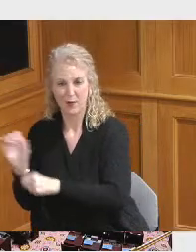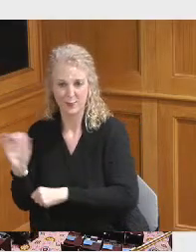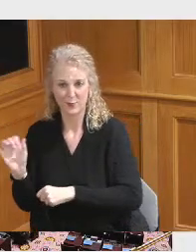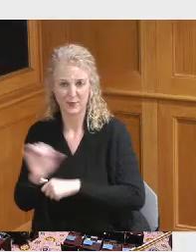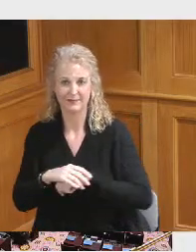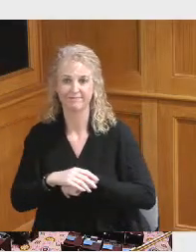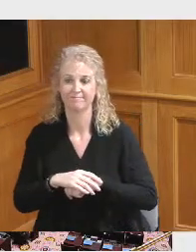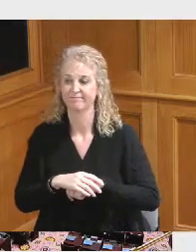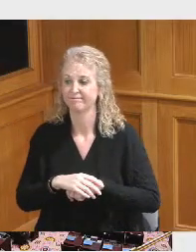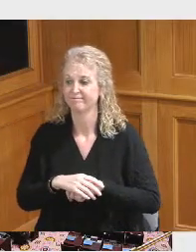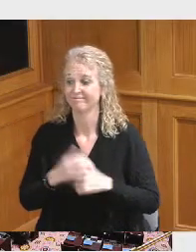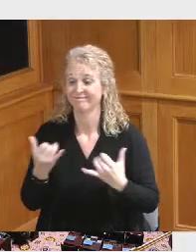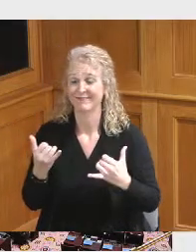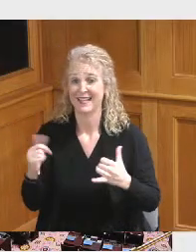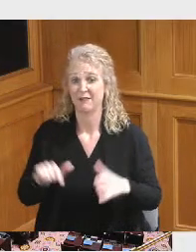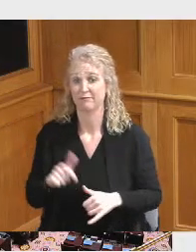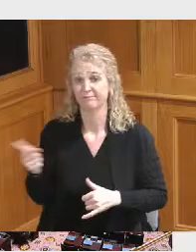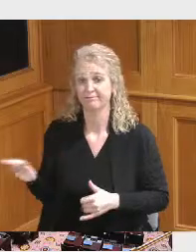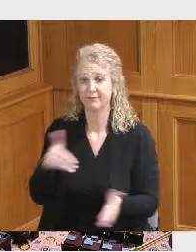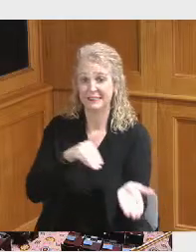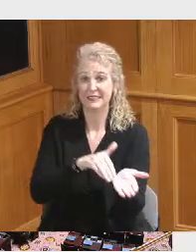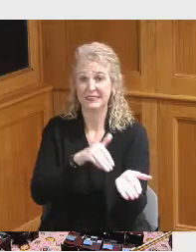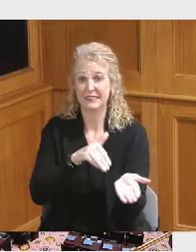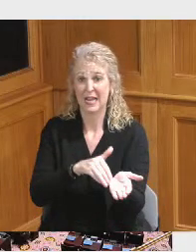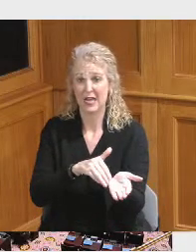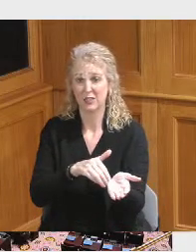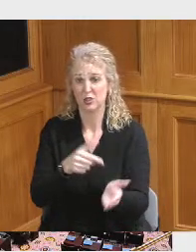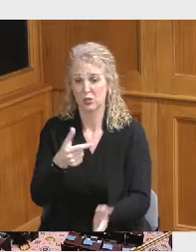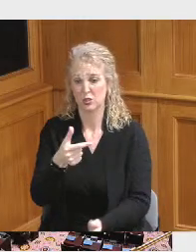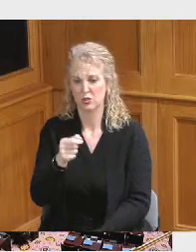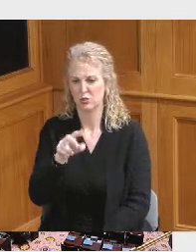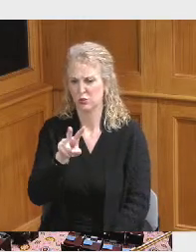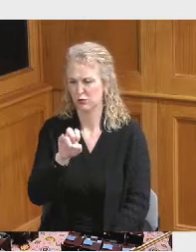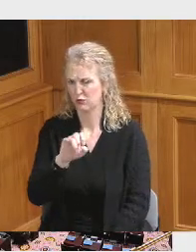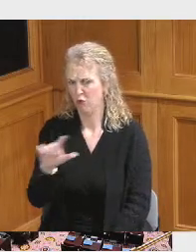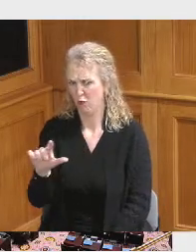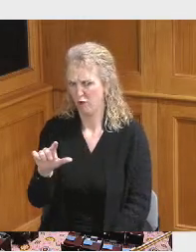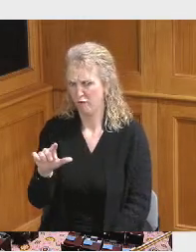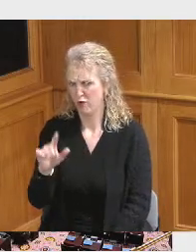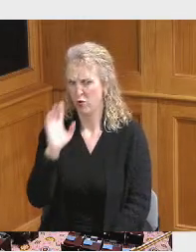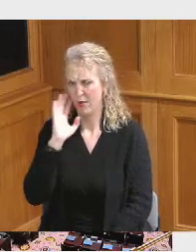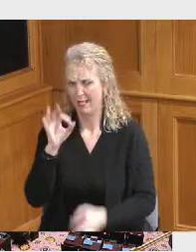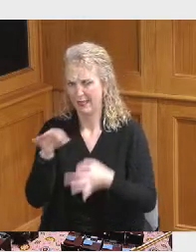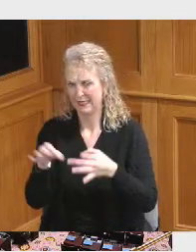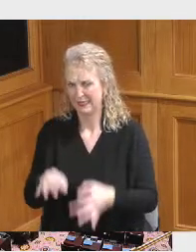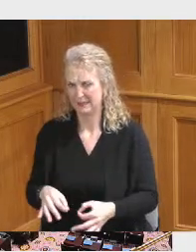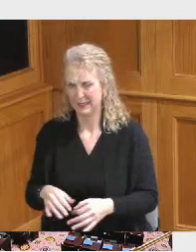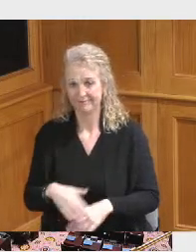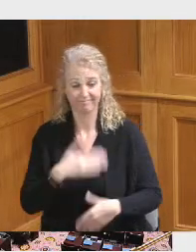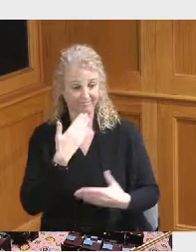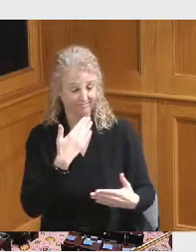So I will turn it over to Dr. Govel, who will continue to talk about this as well. So thank you.